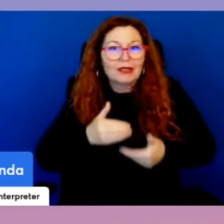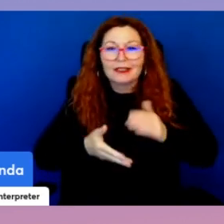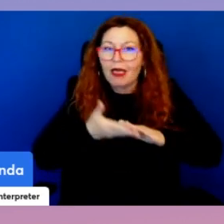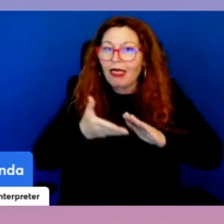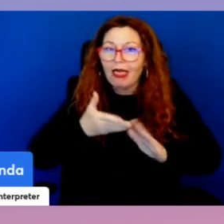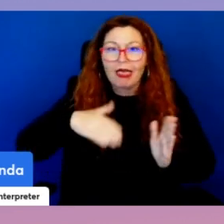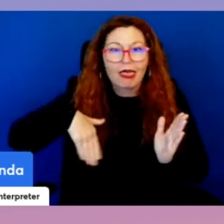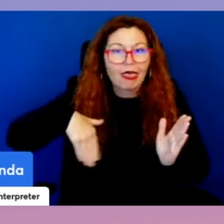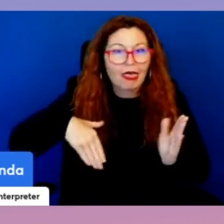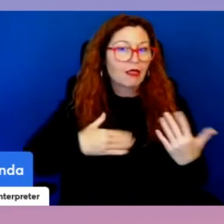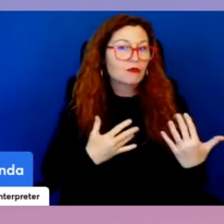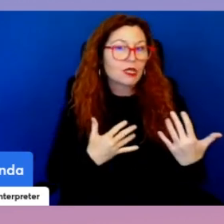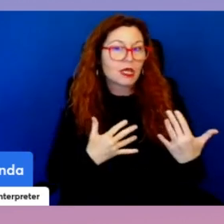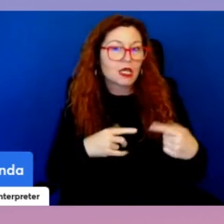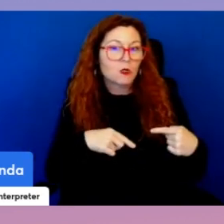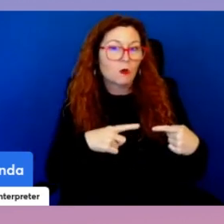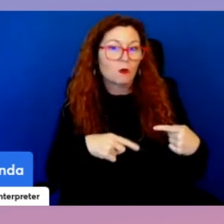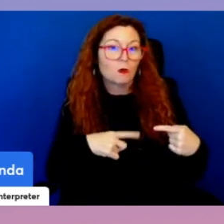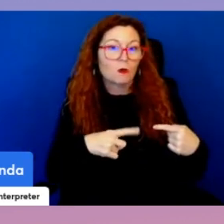coming up.